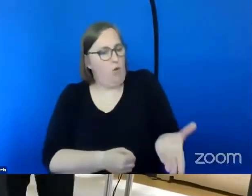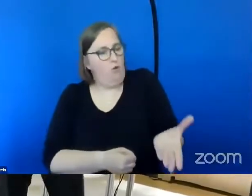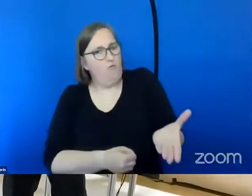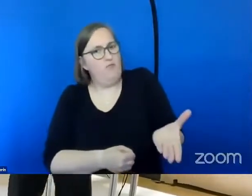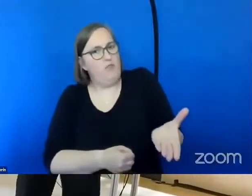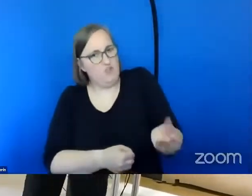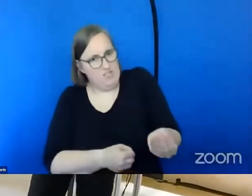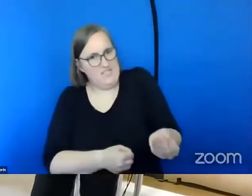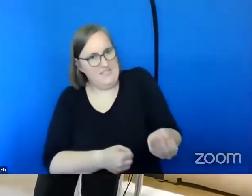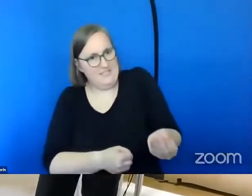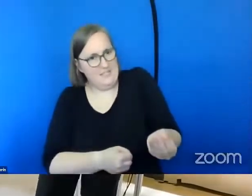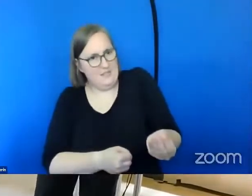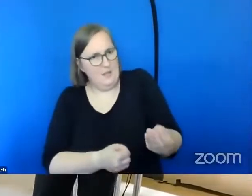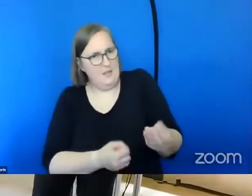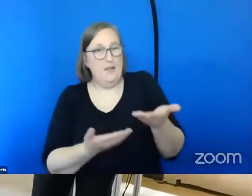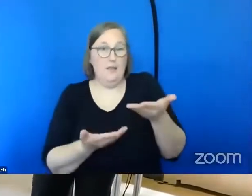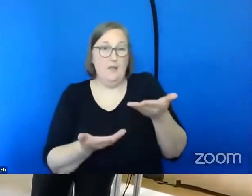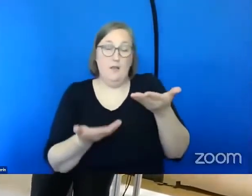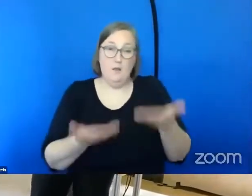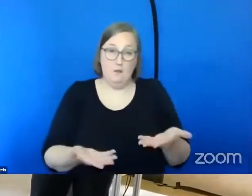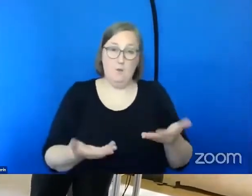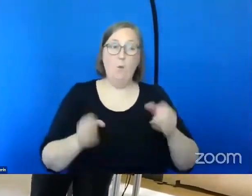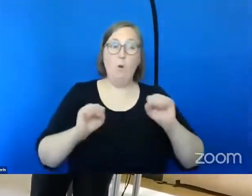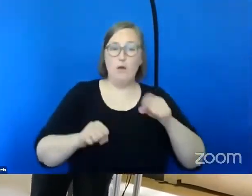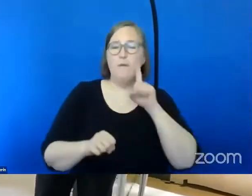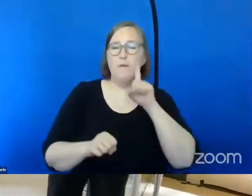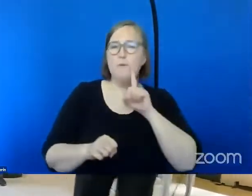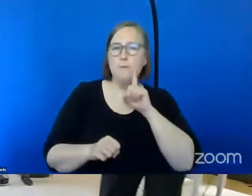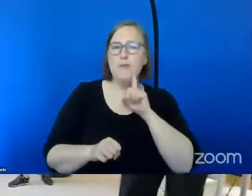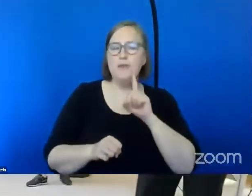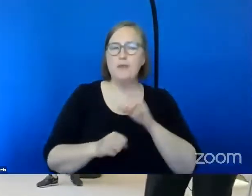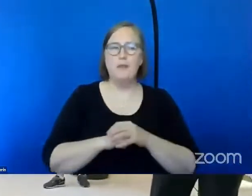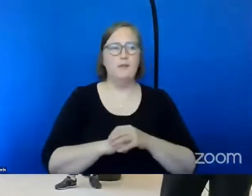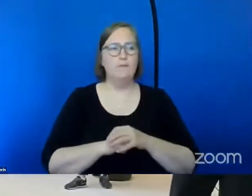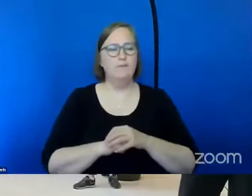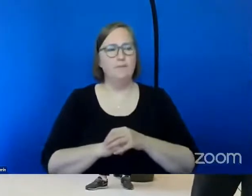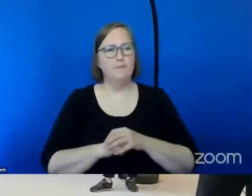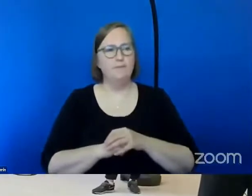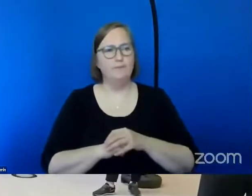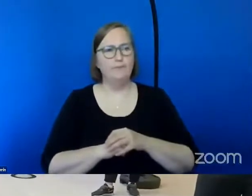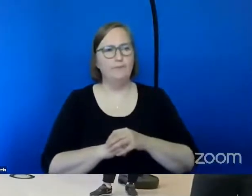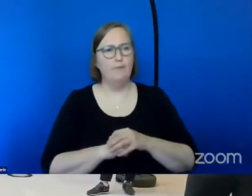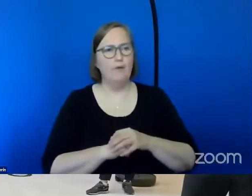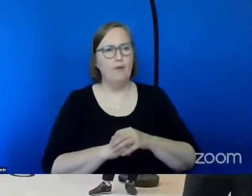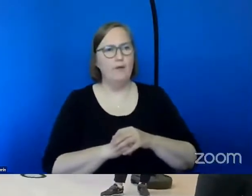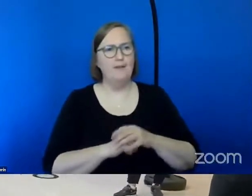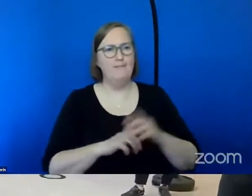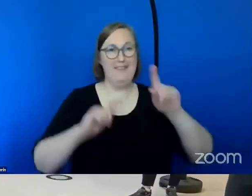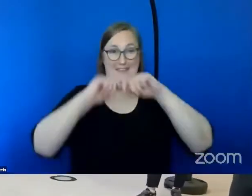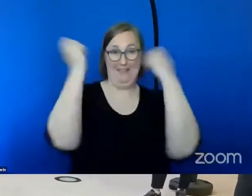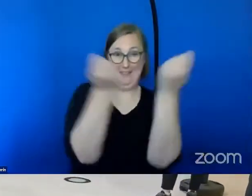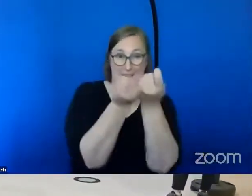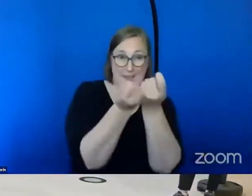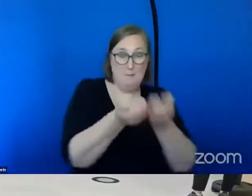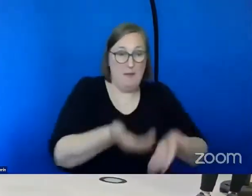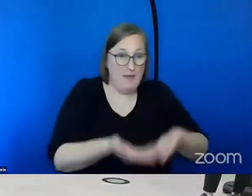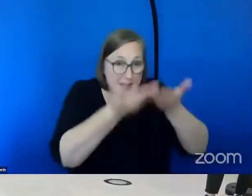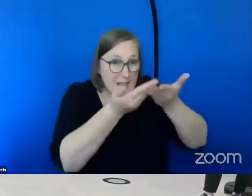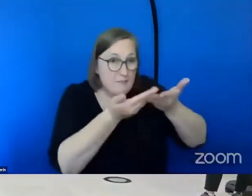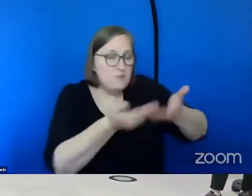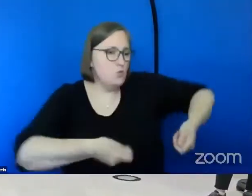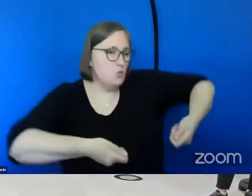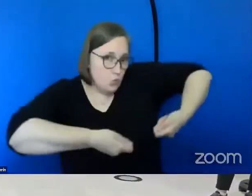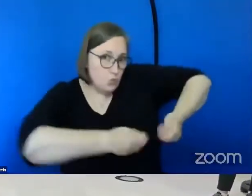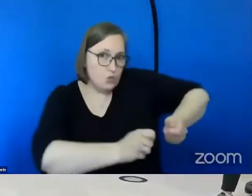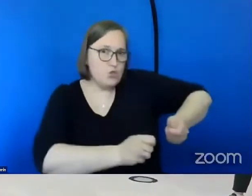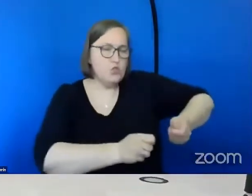and also the tactics is teamwork. They will discuss with each other how to solve the task. Now this has proved to be one of the most